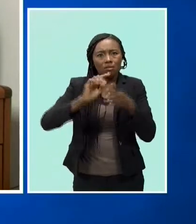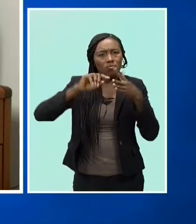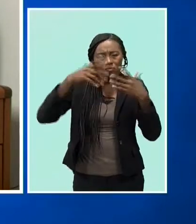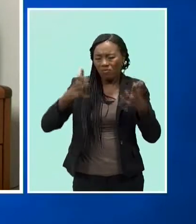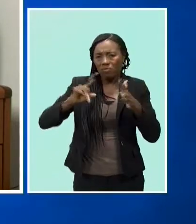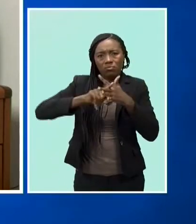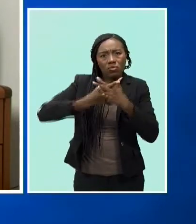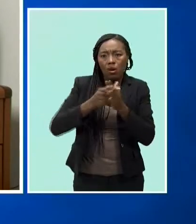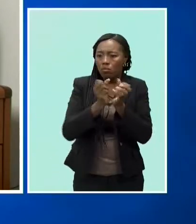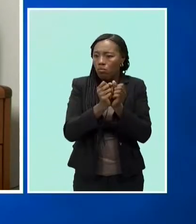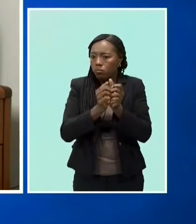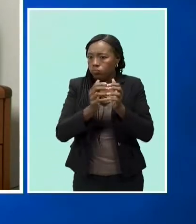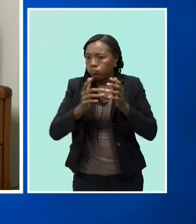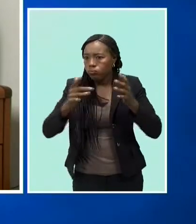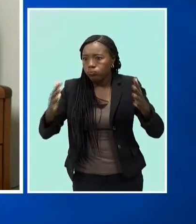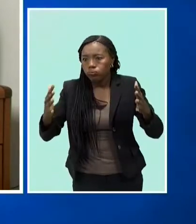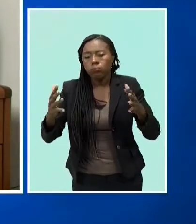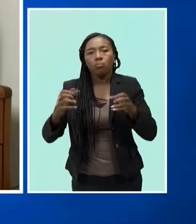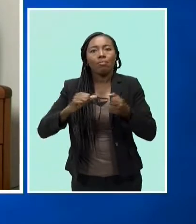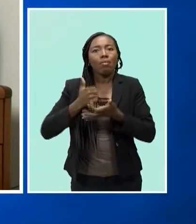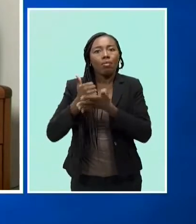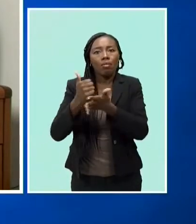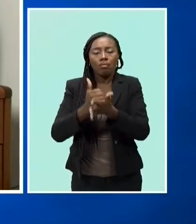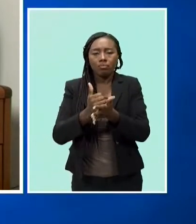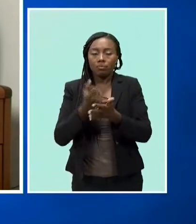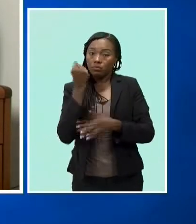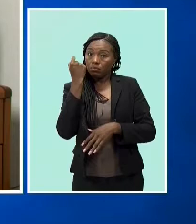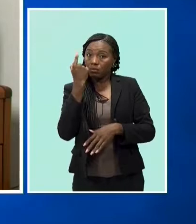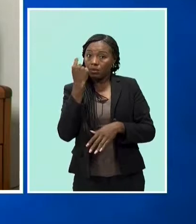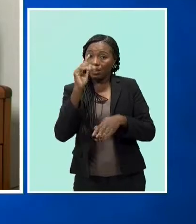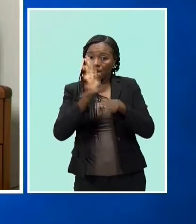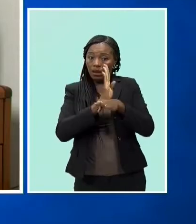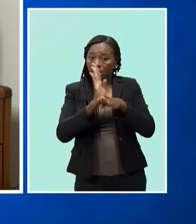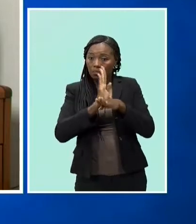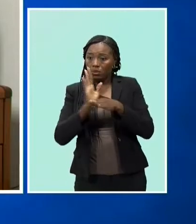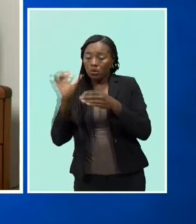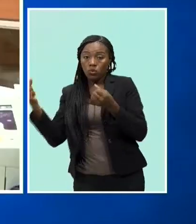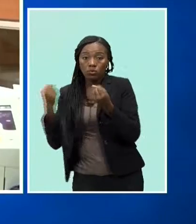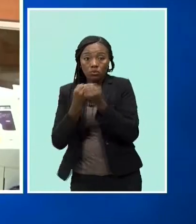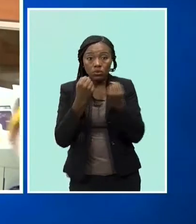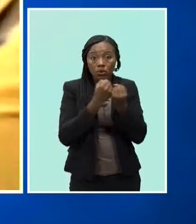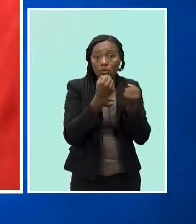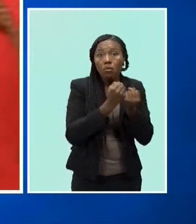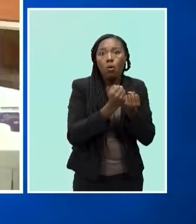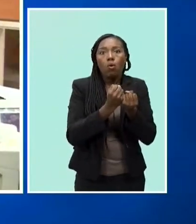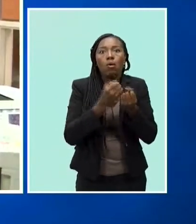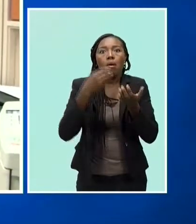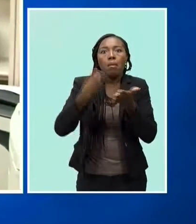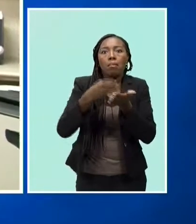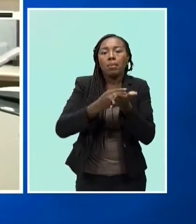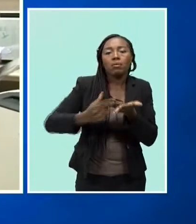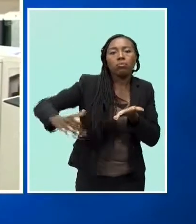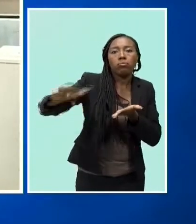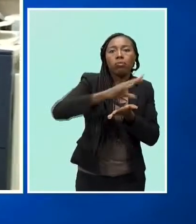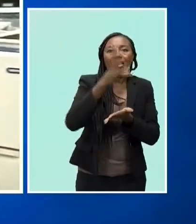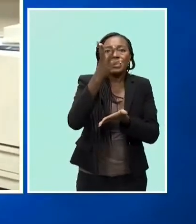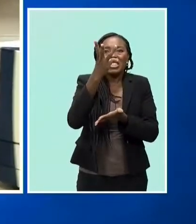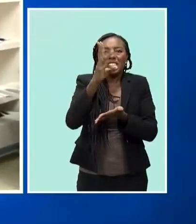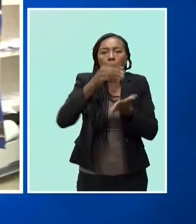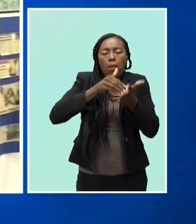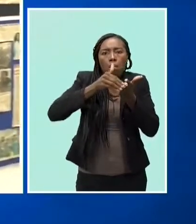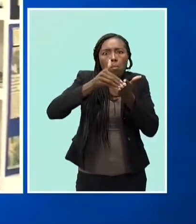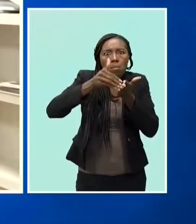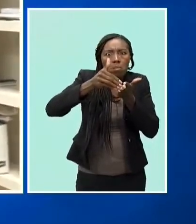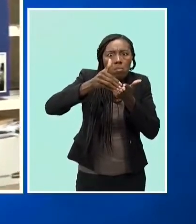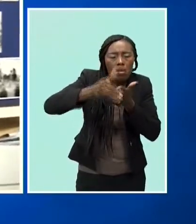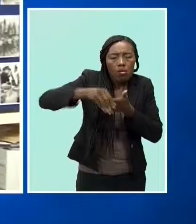businesses. Of the businesses that we've worked with, they have generated almost $16 million in